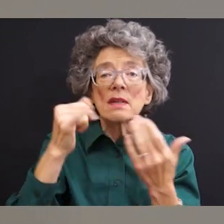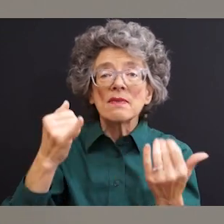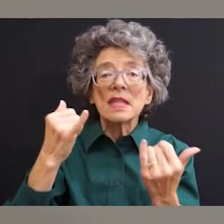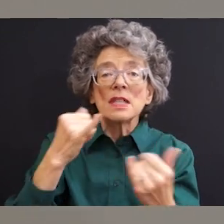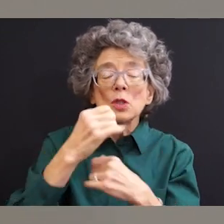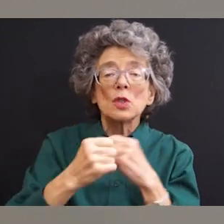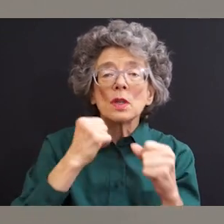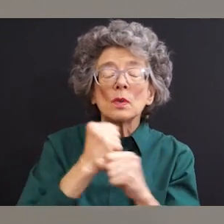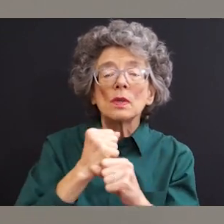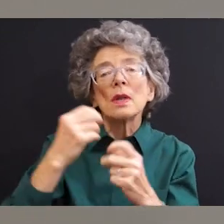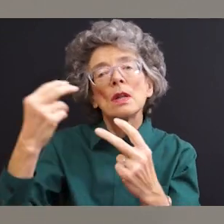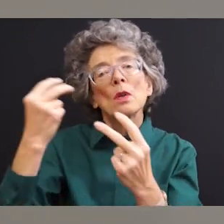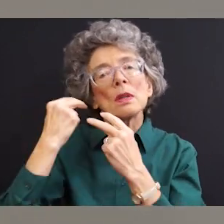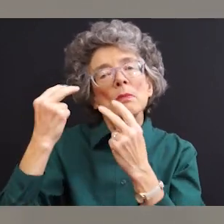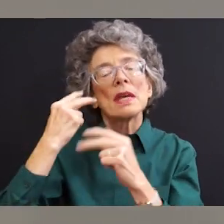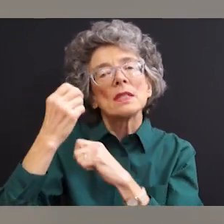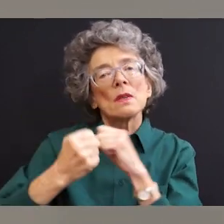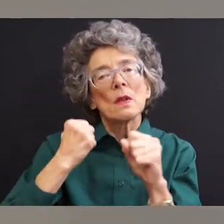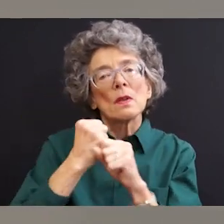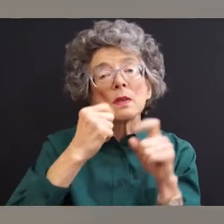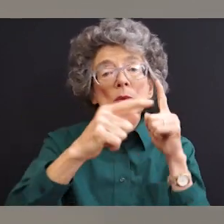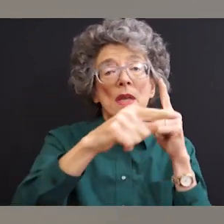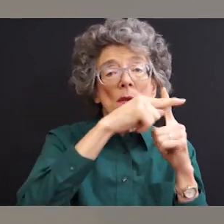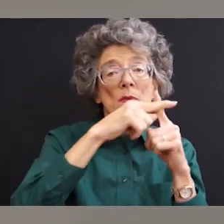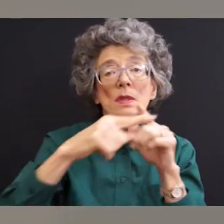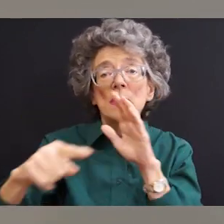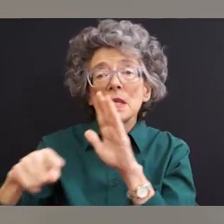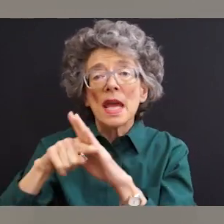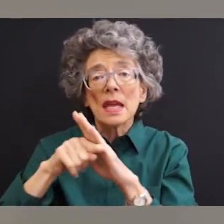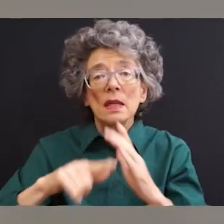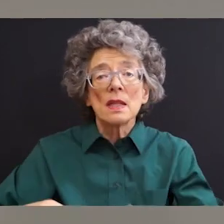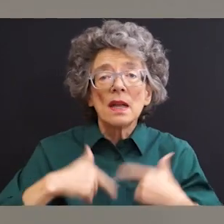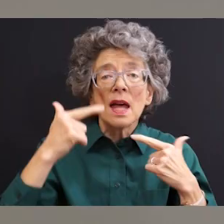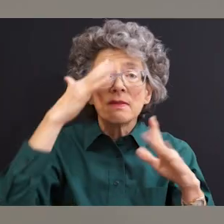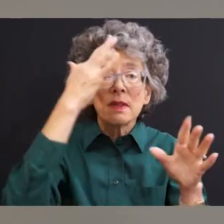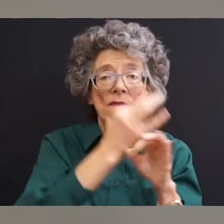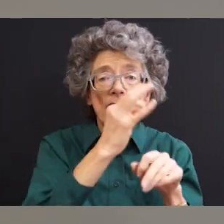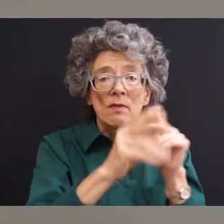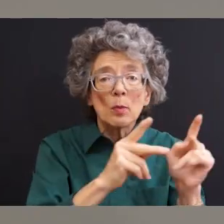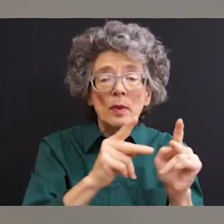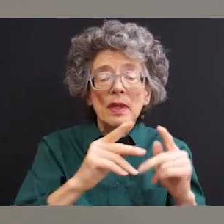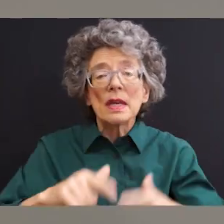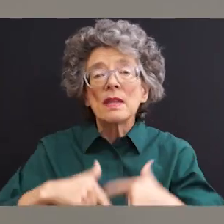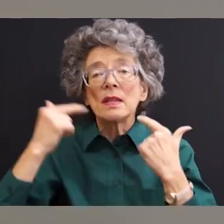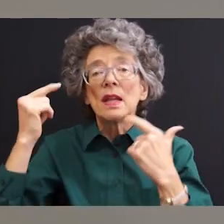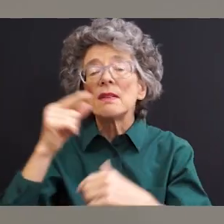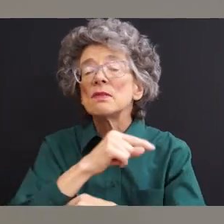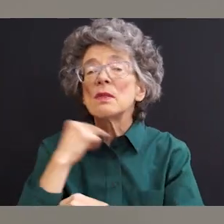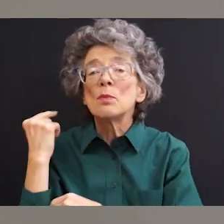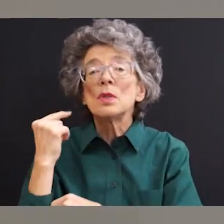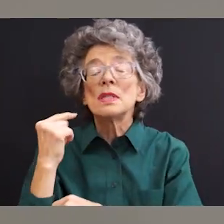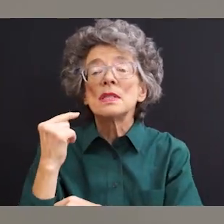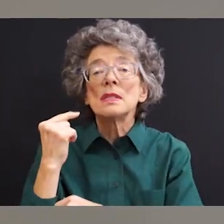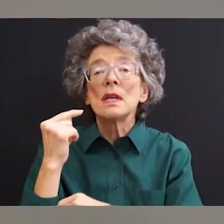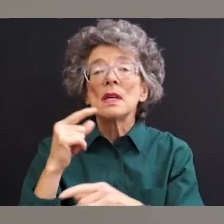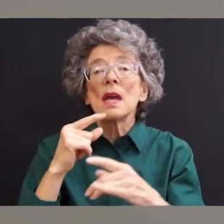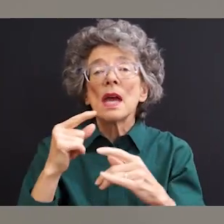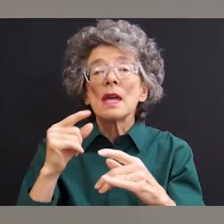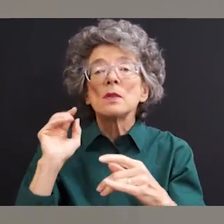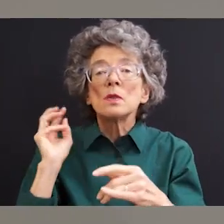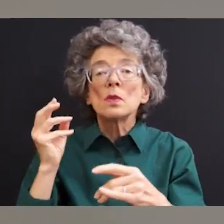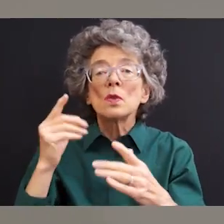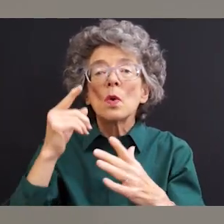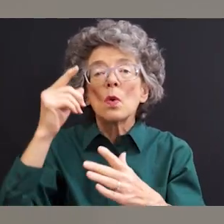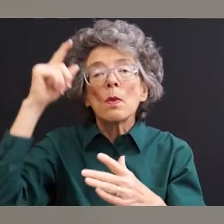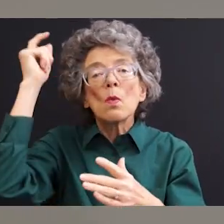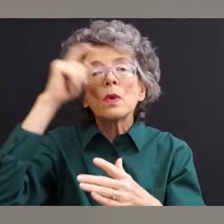at the past year, there's been some ups and downs in the lives of the faithful and in the lives of the priests. And so what wisdom the Church has